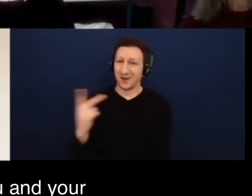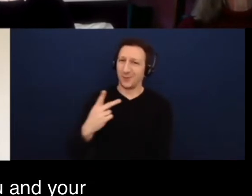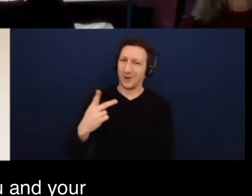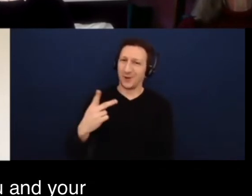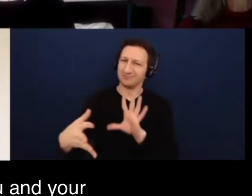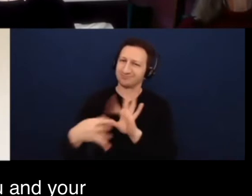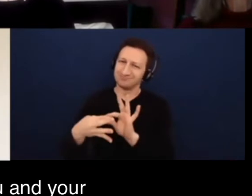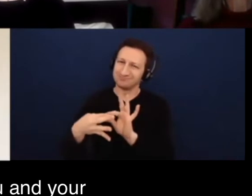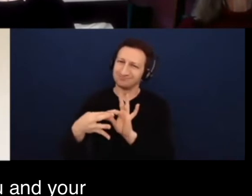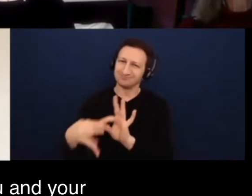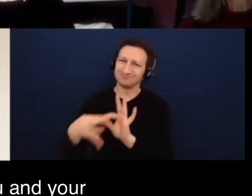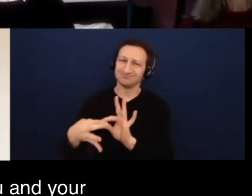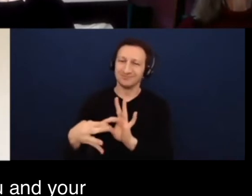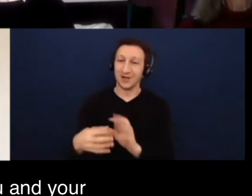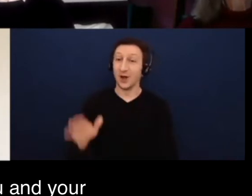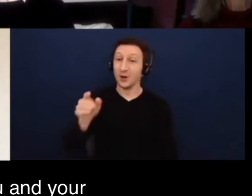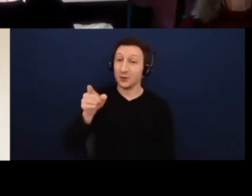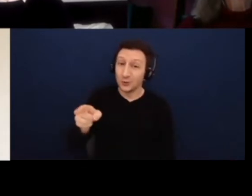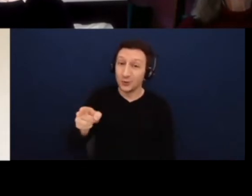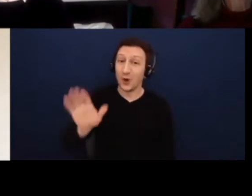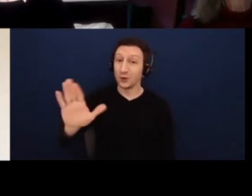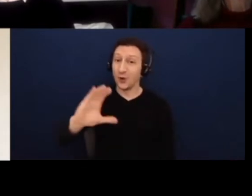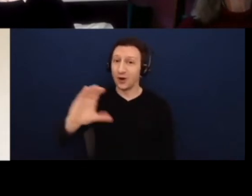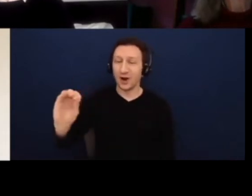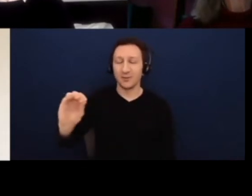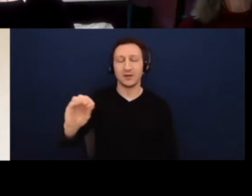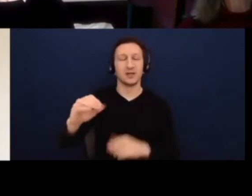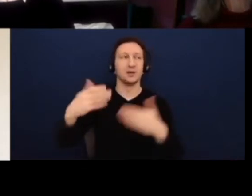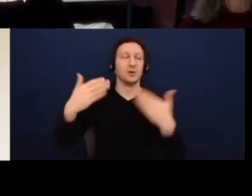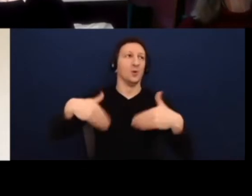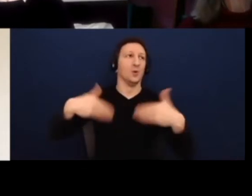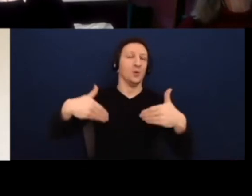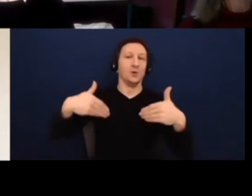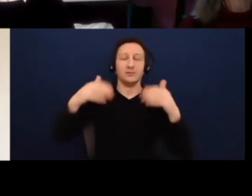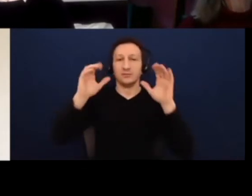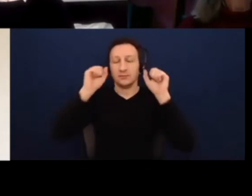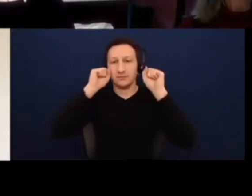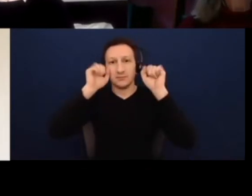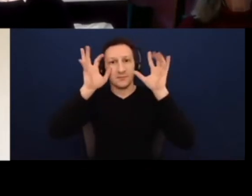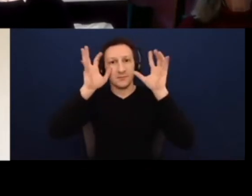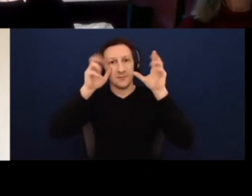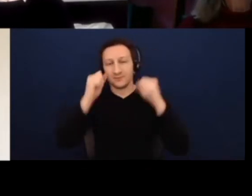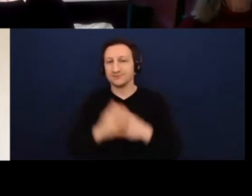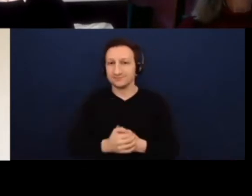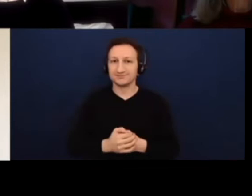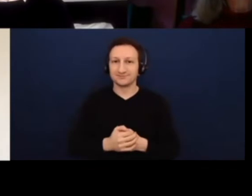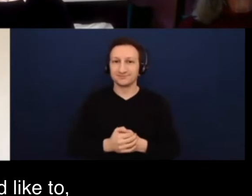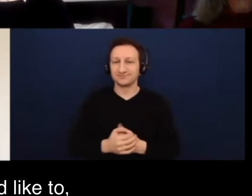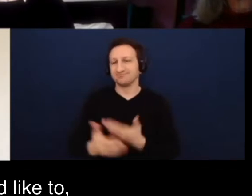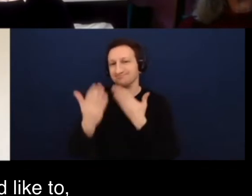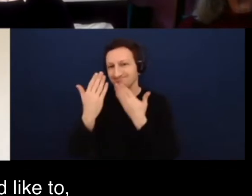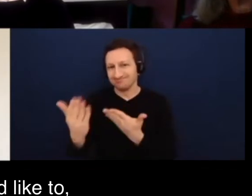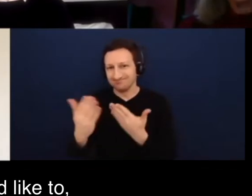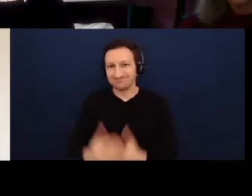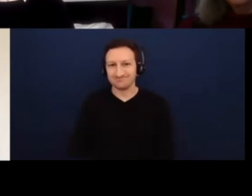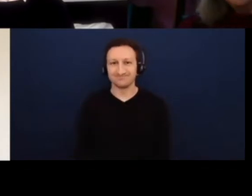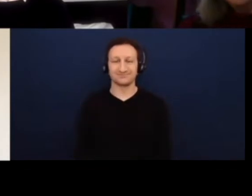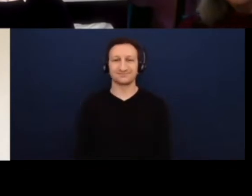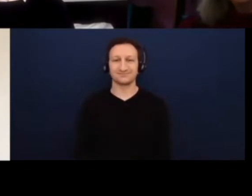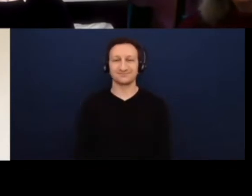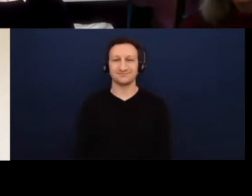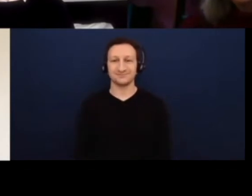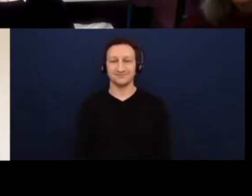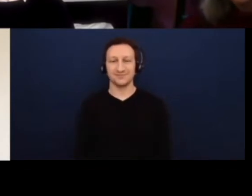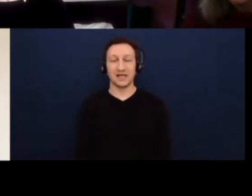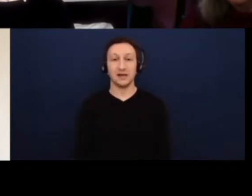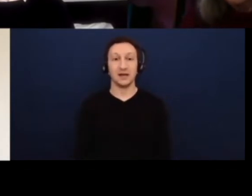that you and your company are where you are, and particularly you taking on this role. So I want to thank you for that. And I'd like to, because I